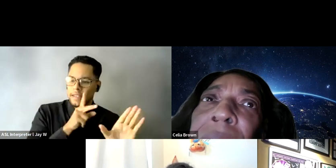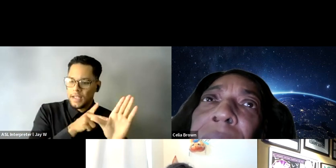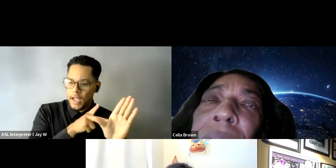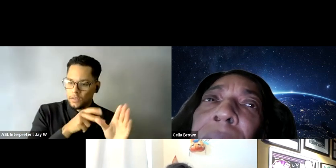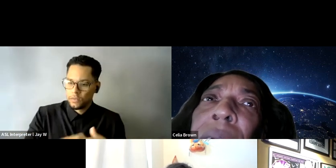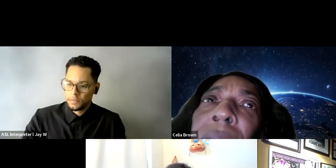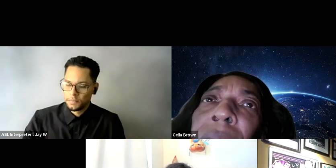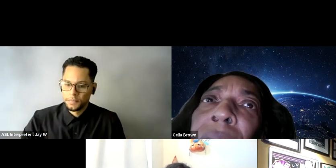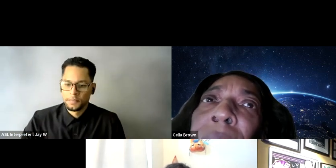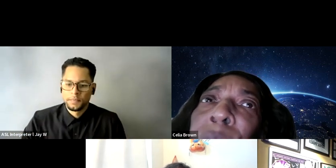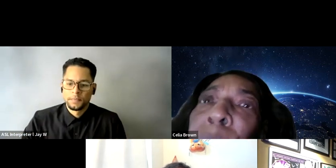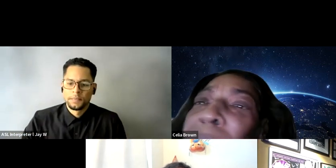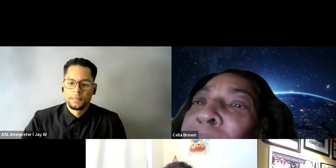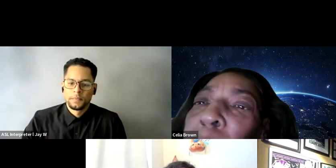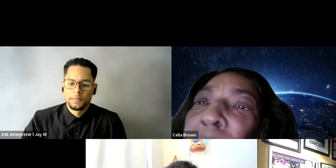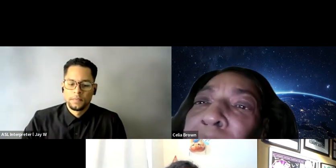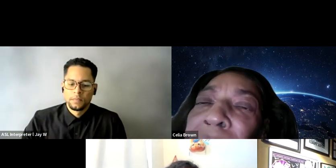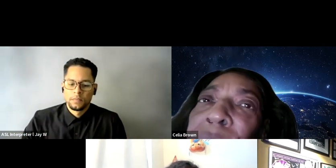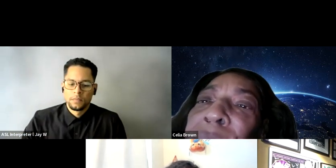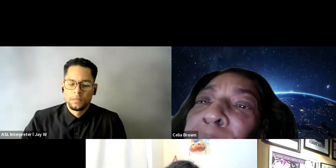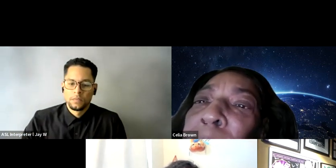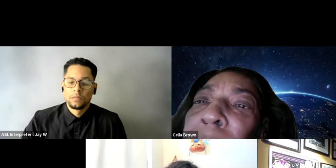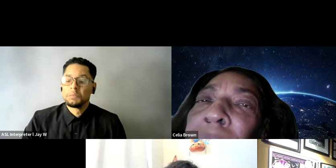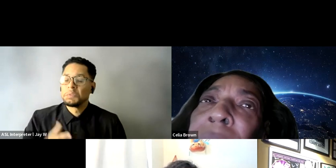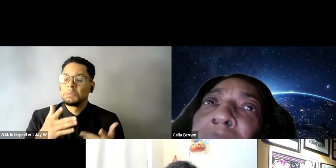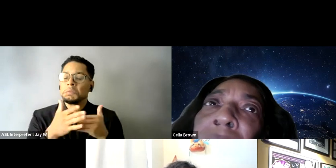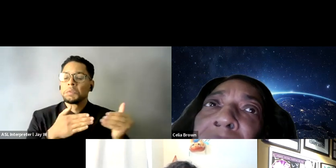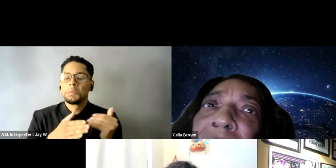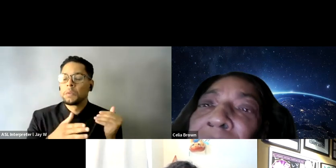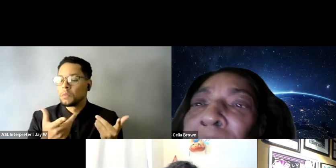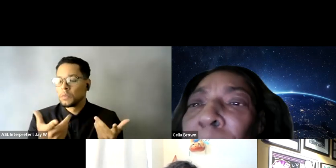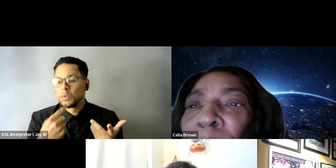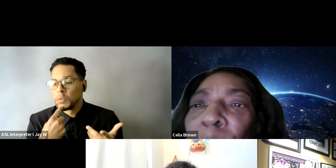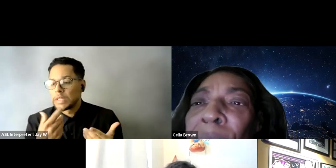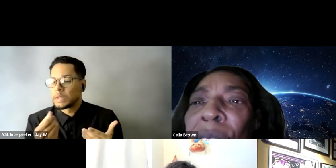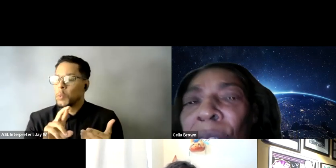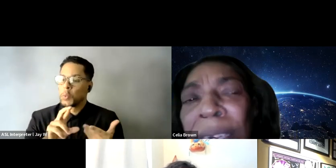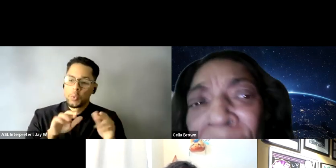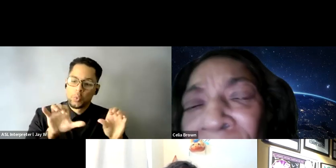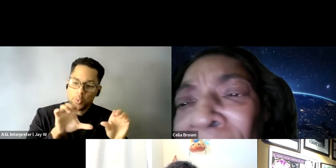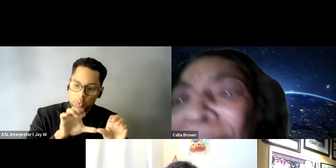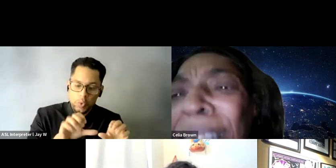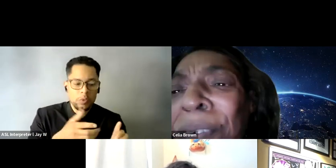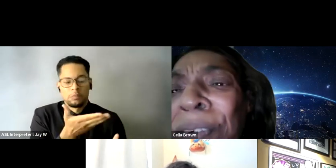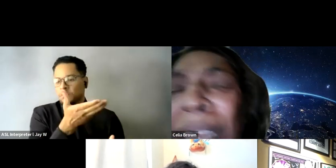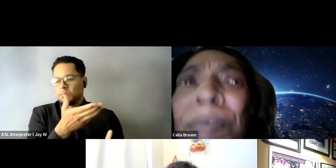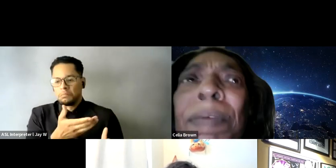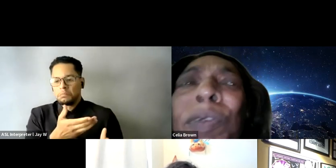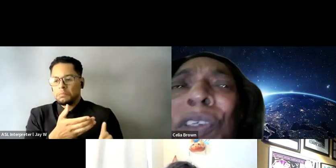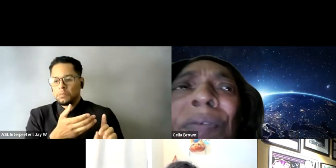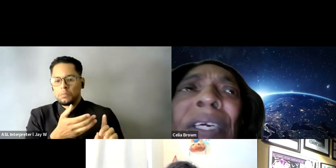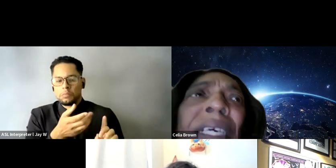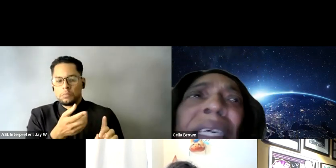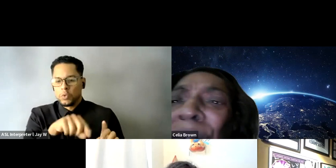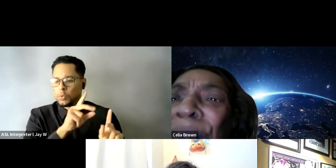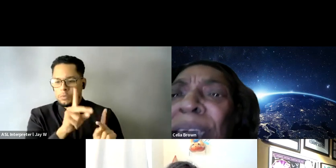And no matter what you say or do, they're going to be who they are. And I kind of feel like people